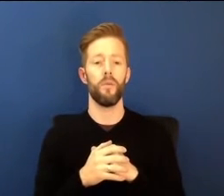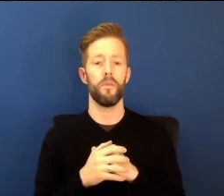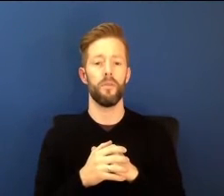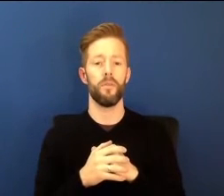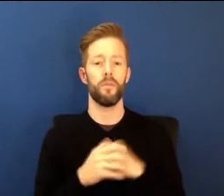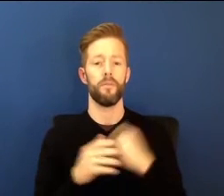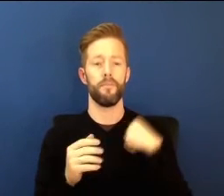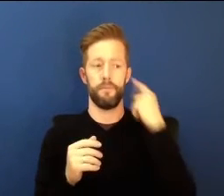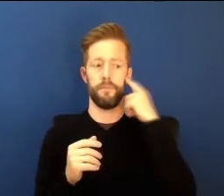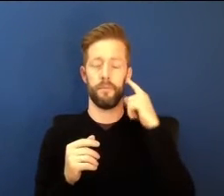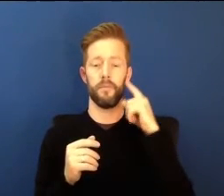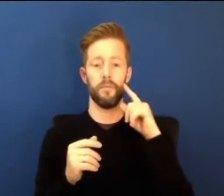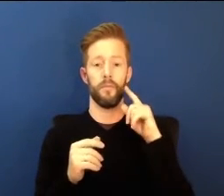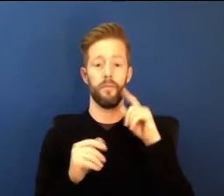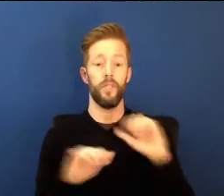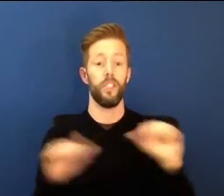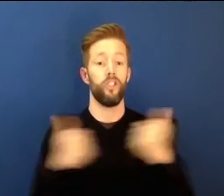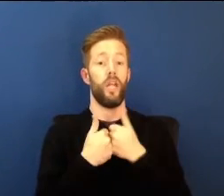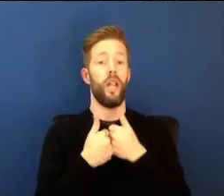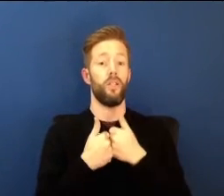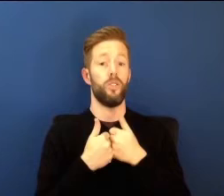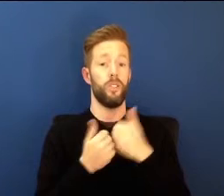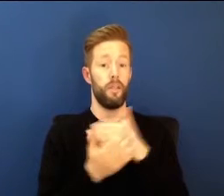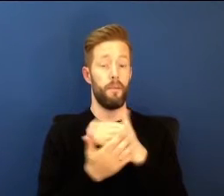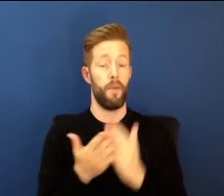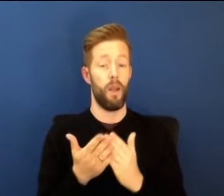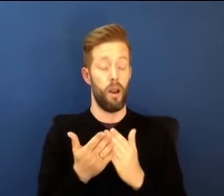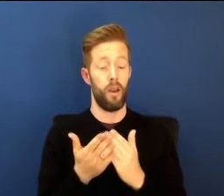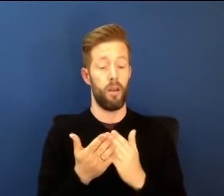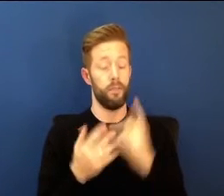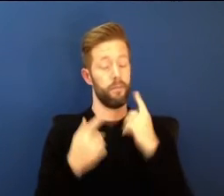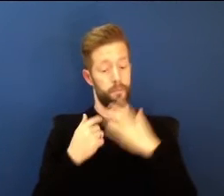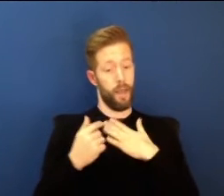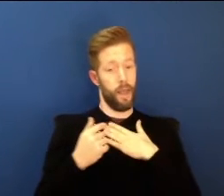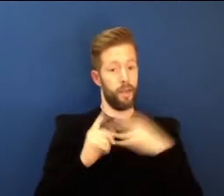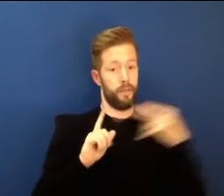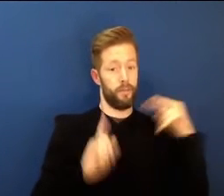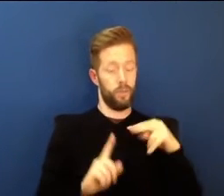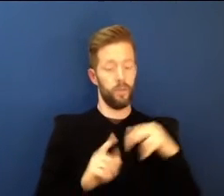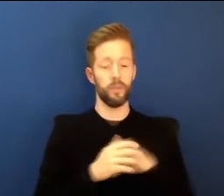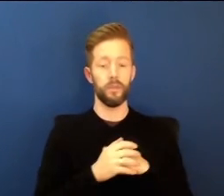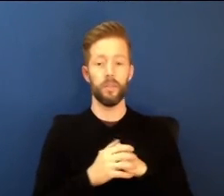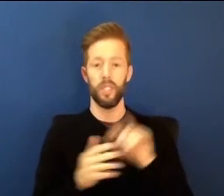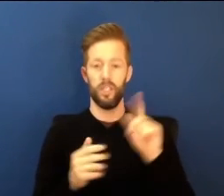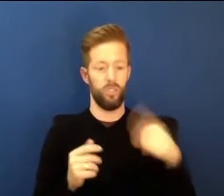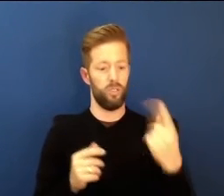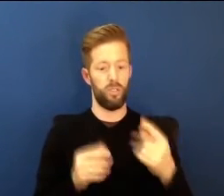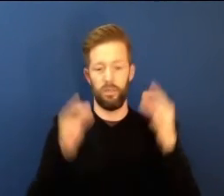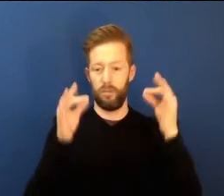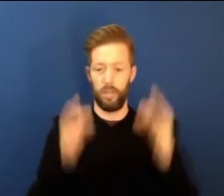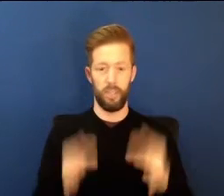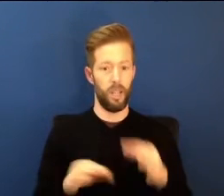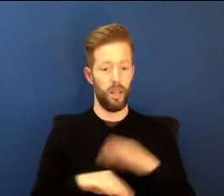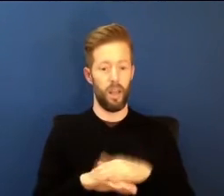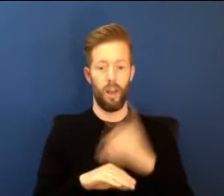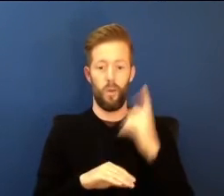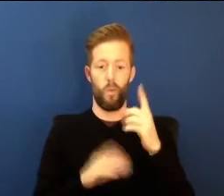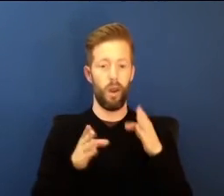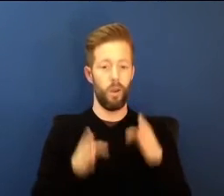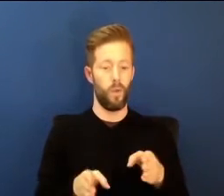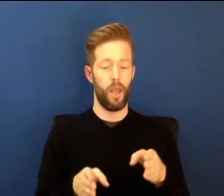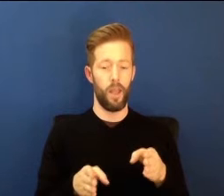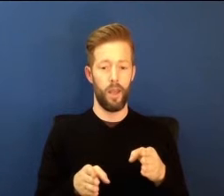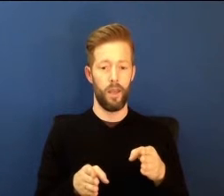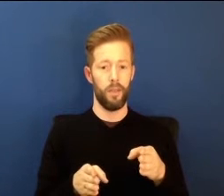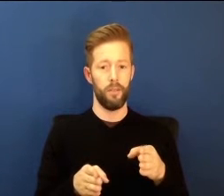So I think the challenging part is, from at least from my perspective, is just deciding on one